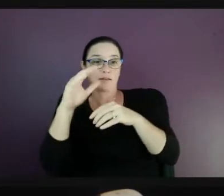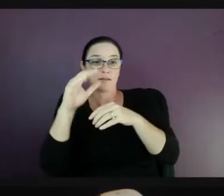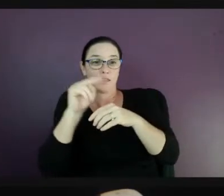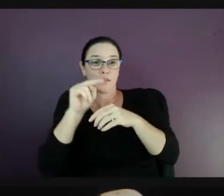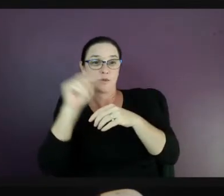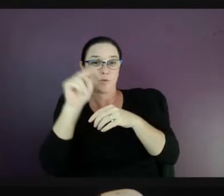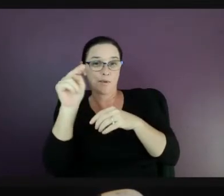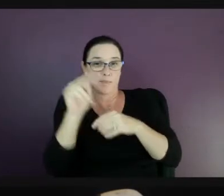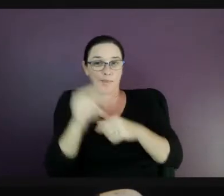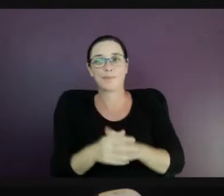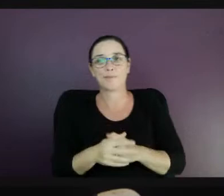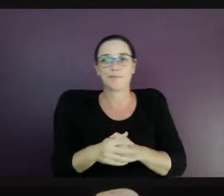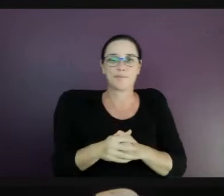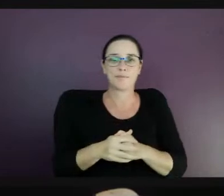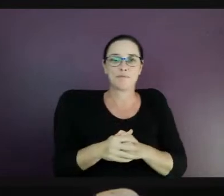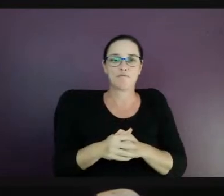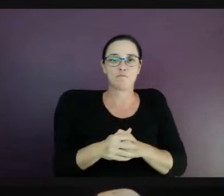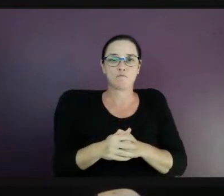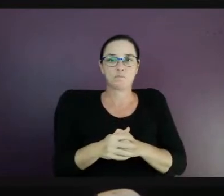shift.